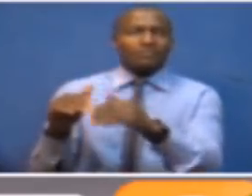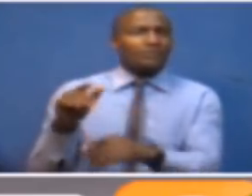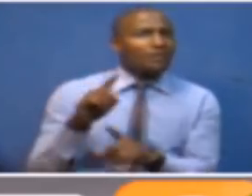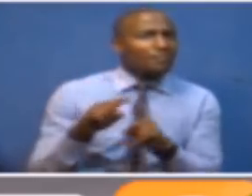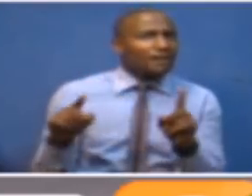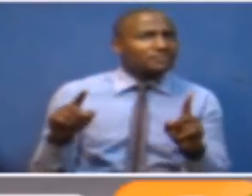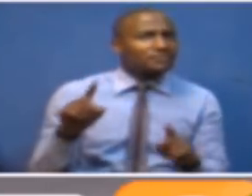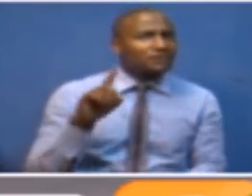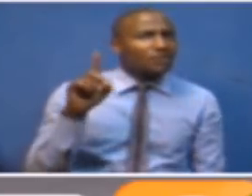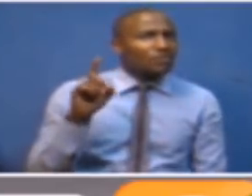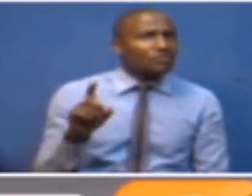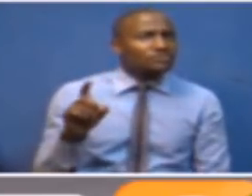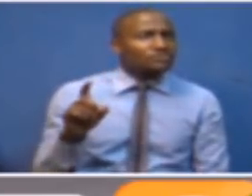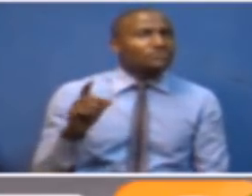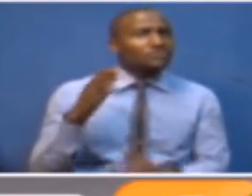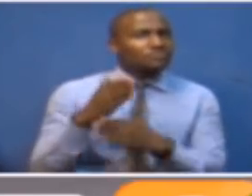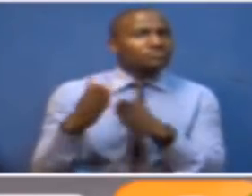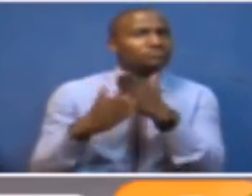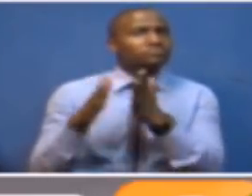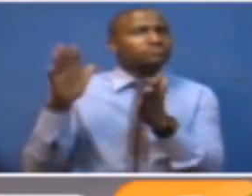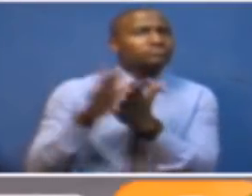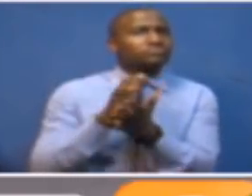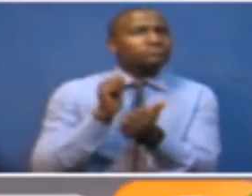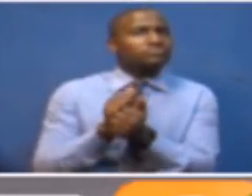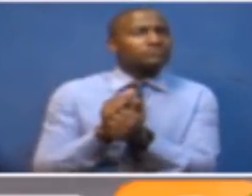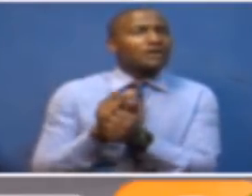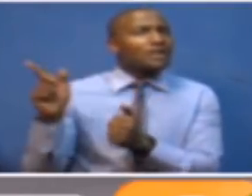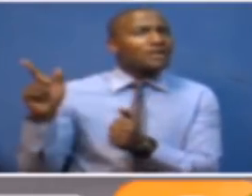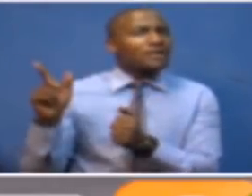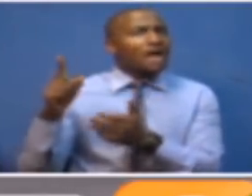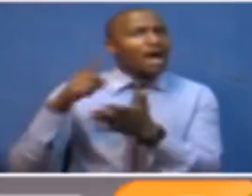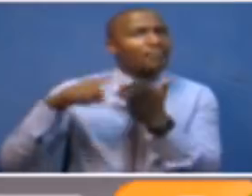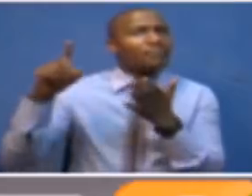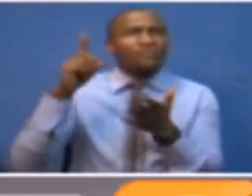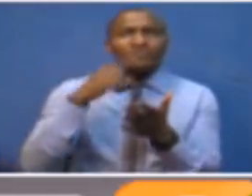with all the demolitions is, who approved these buildings and who do we then hold responsible?